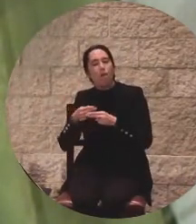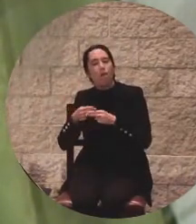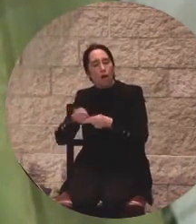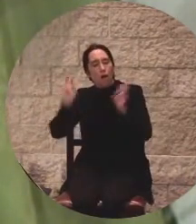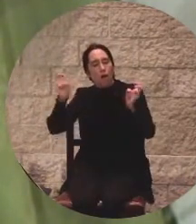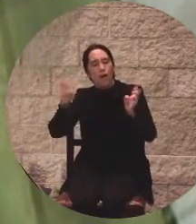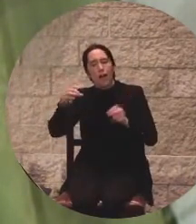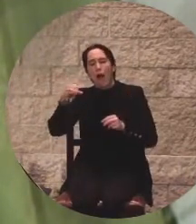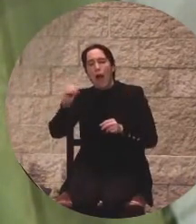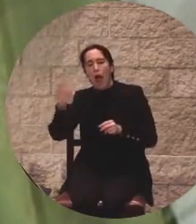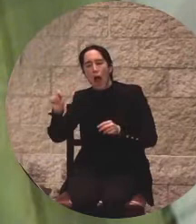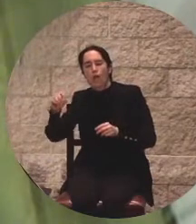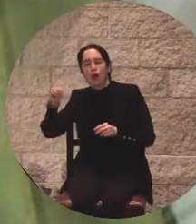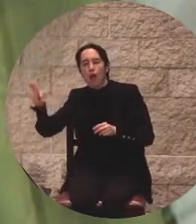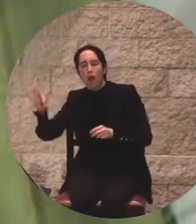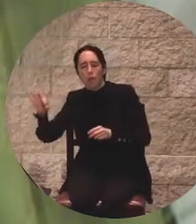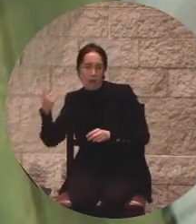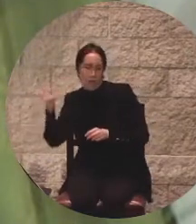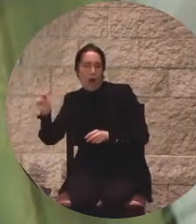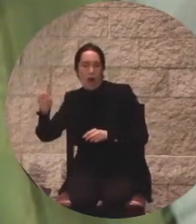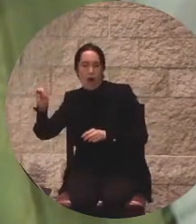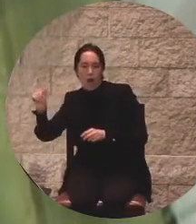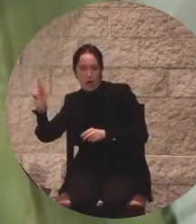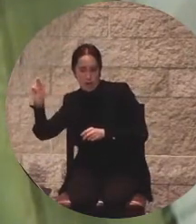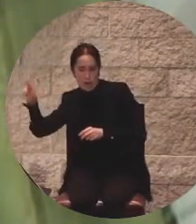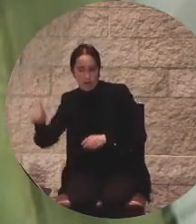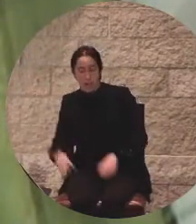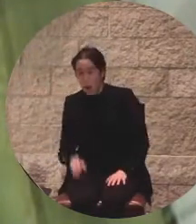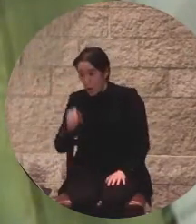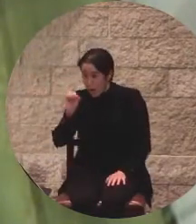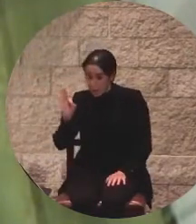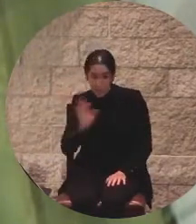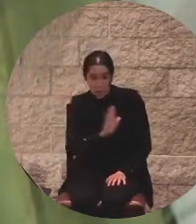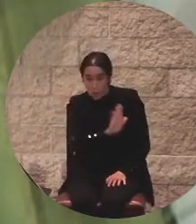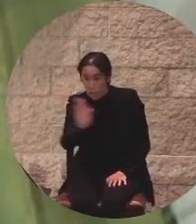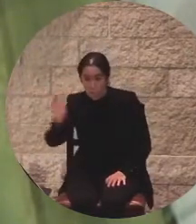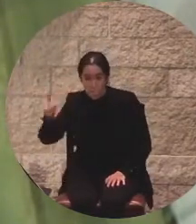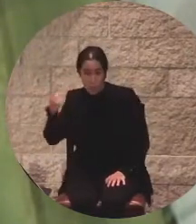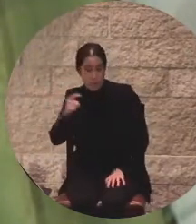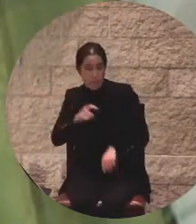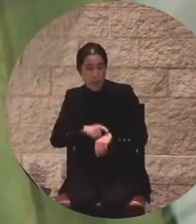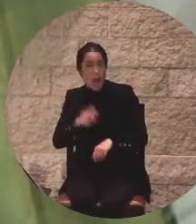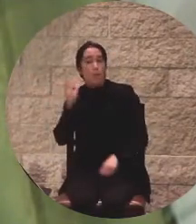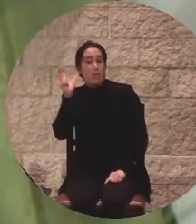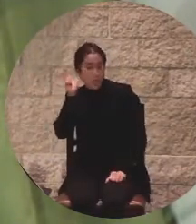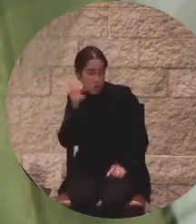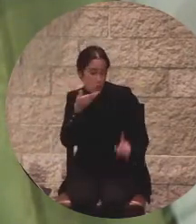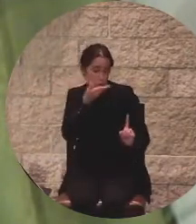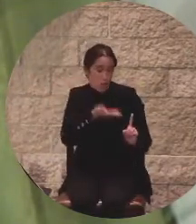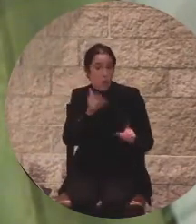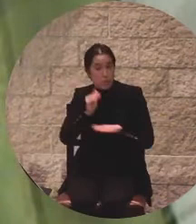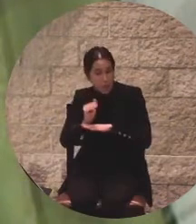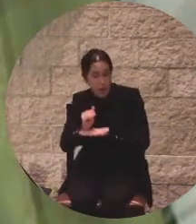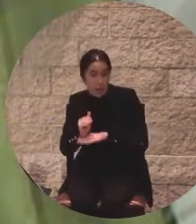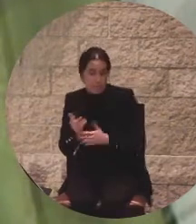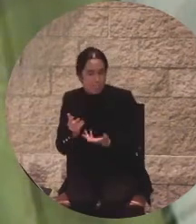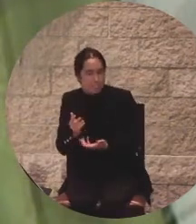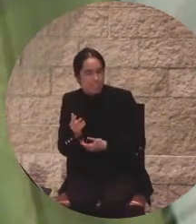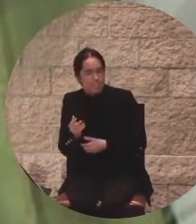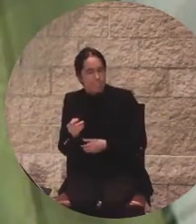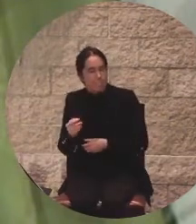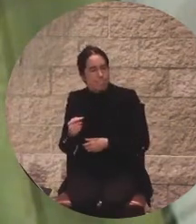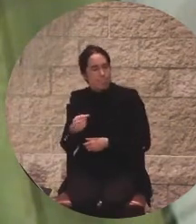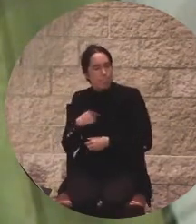the first time tonight, you will, I'm sure, agree with our local critic, John Bream, when he said, whenever